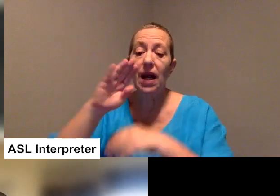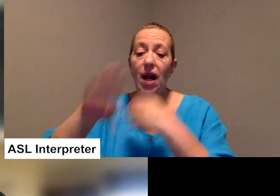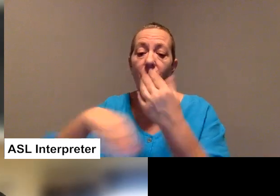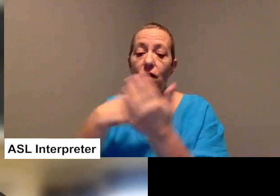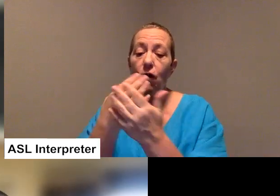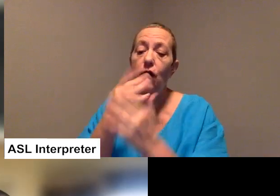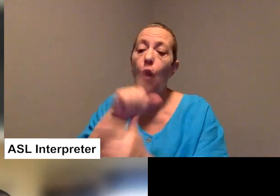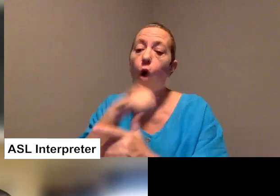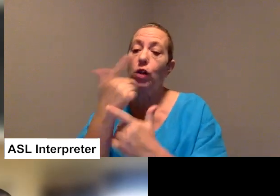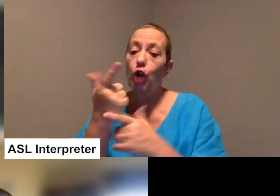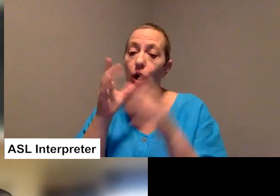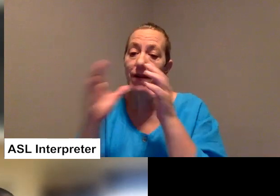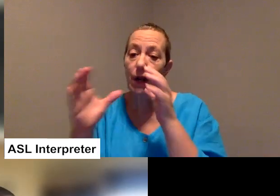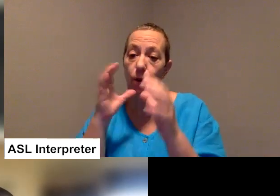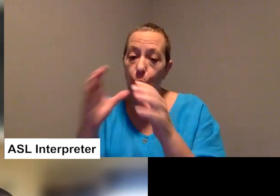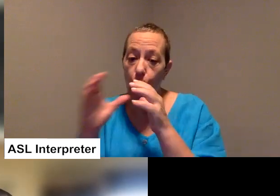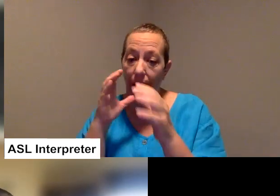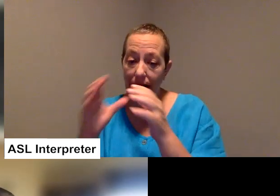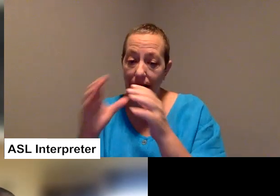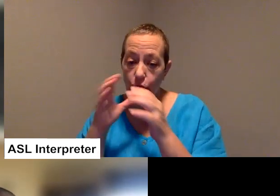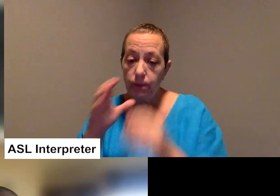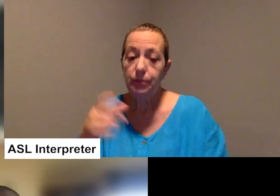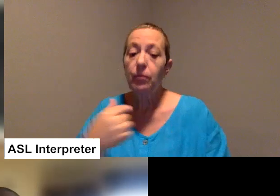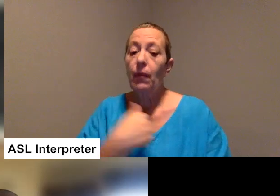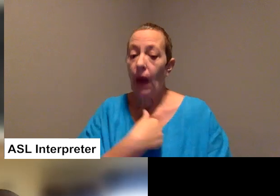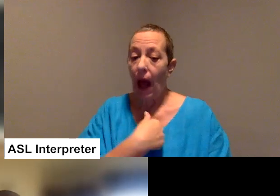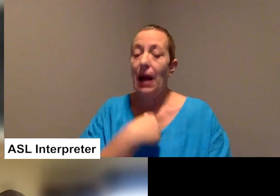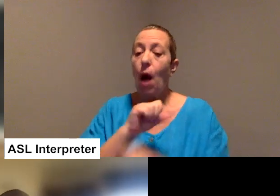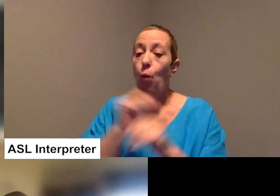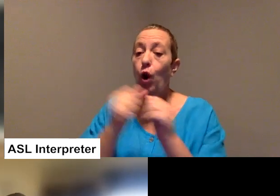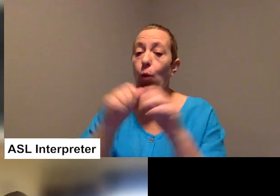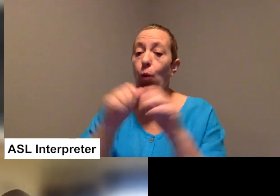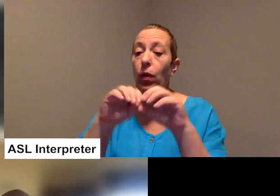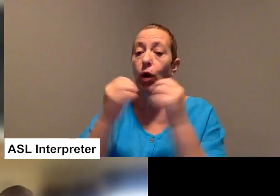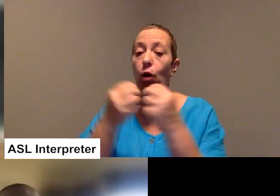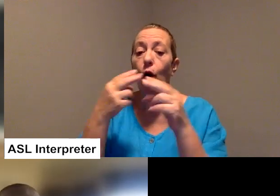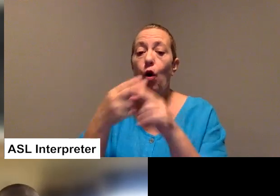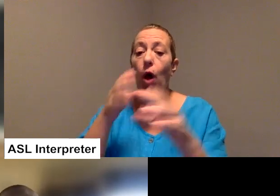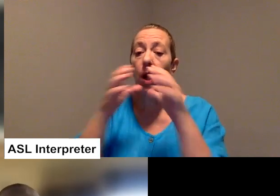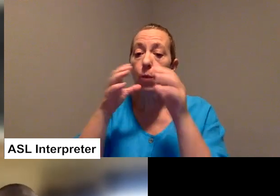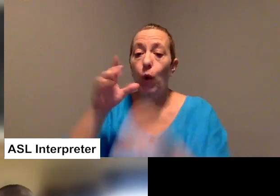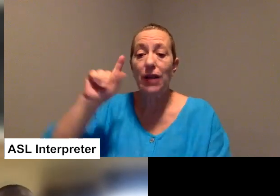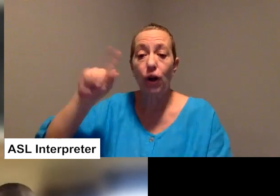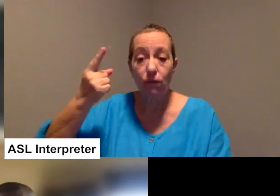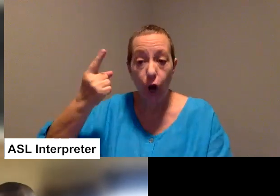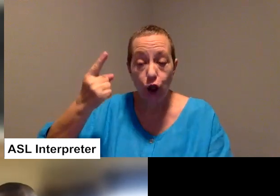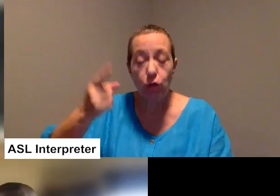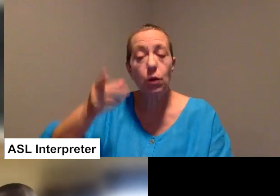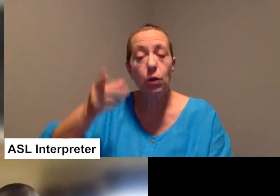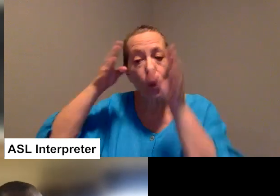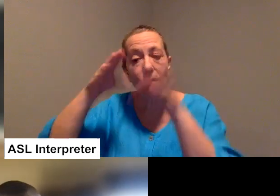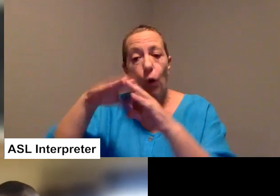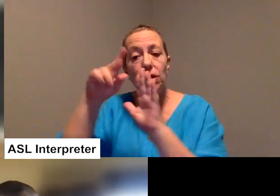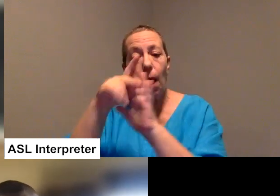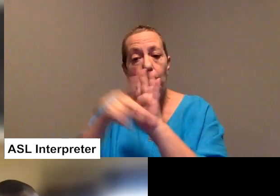Alternative Communication. And I am working with a new organization called Communication First, but we focus on policy